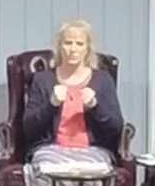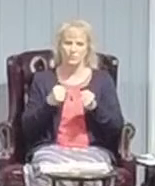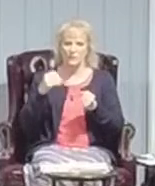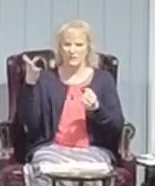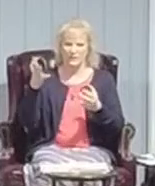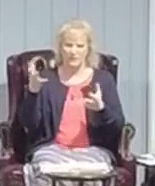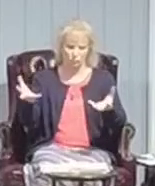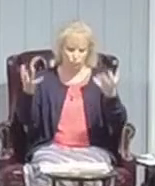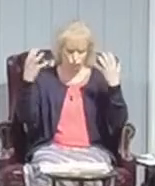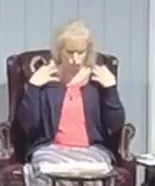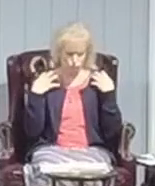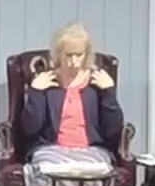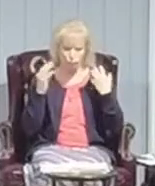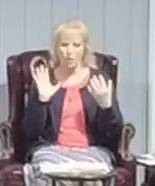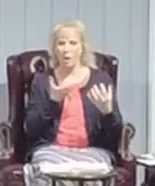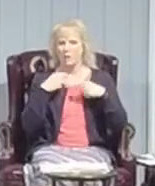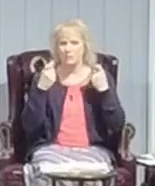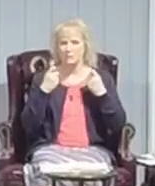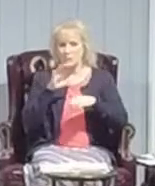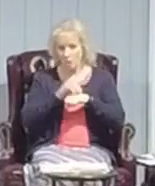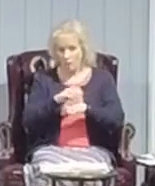on him on that cross.